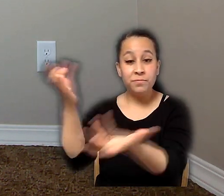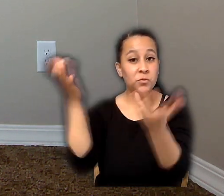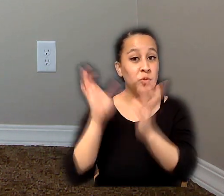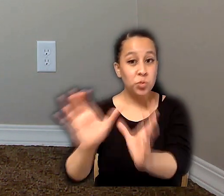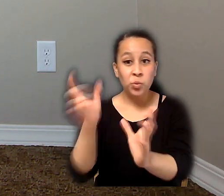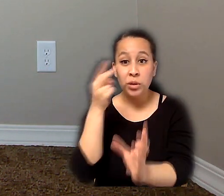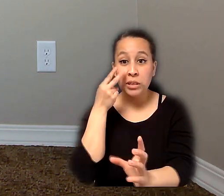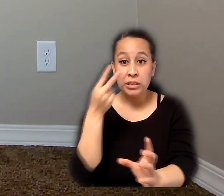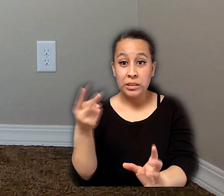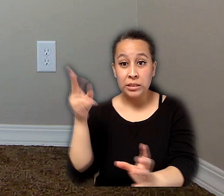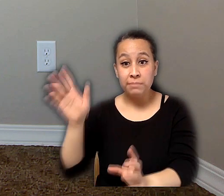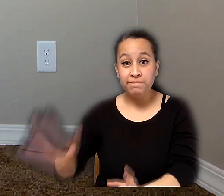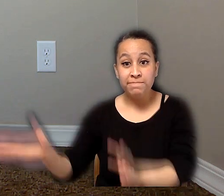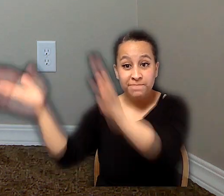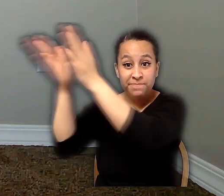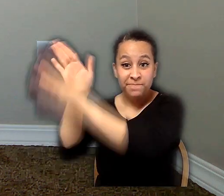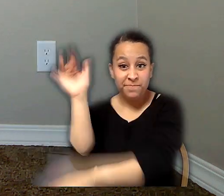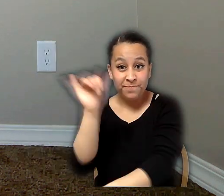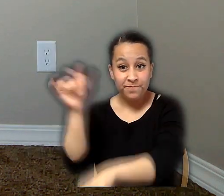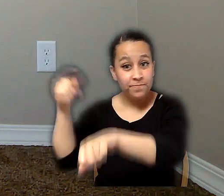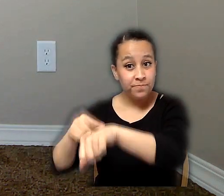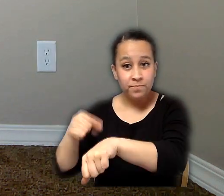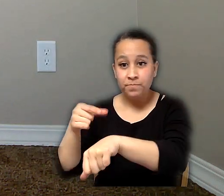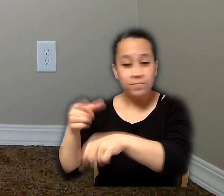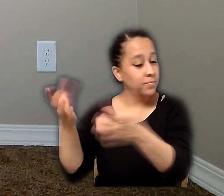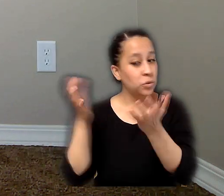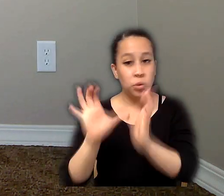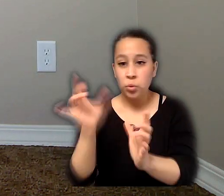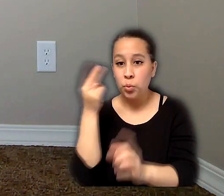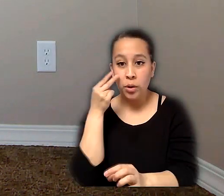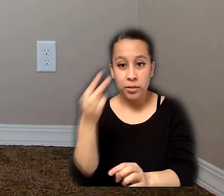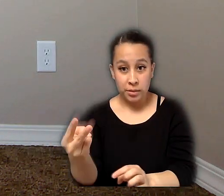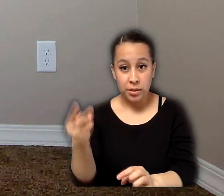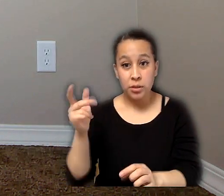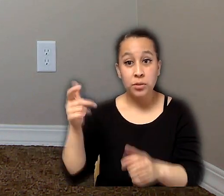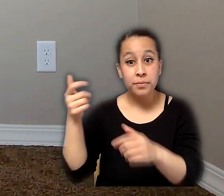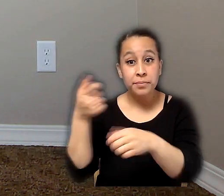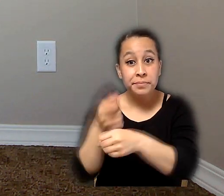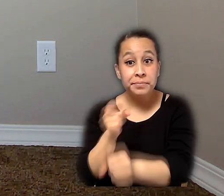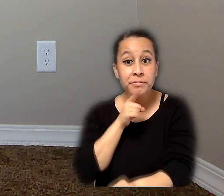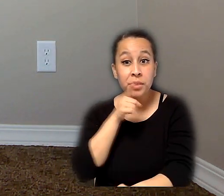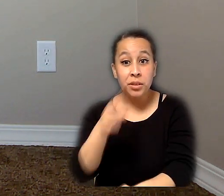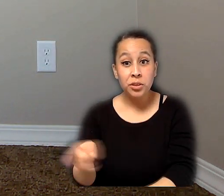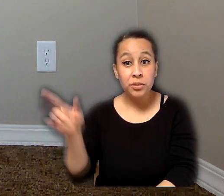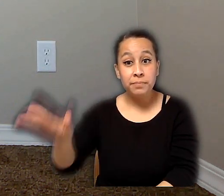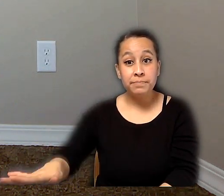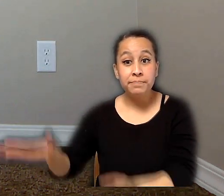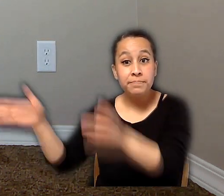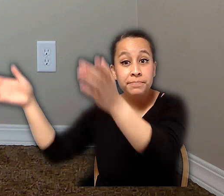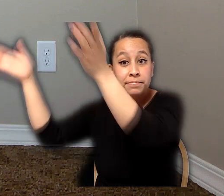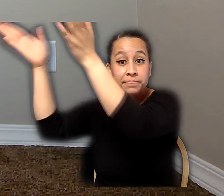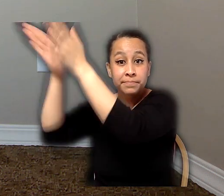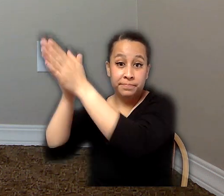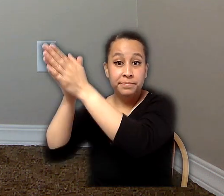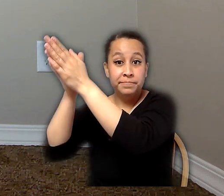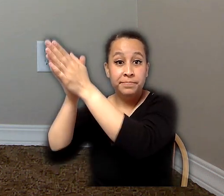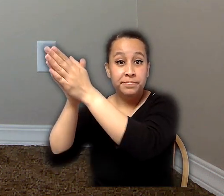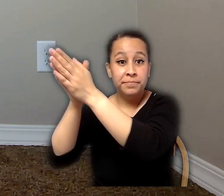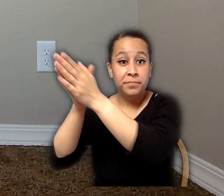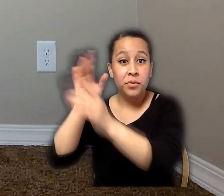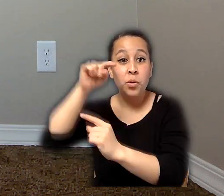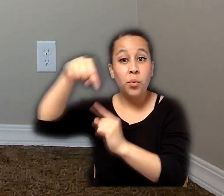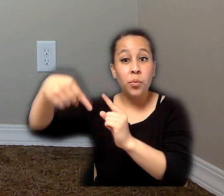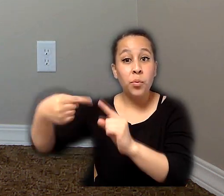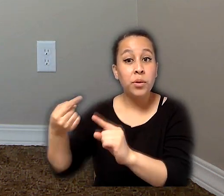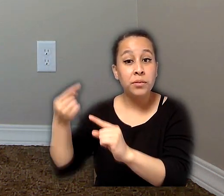you stepping and clapping at the same time. So make sure you step first, then you clap up. And every time you step, we